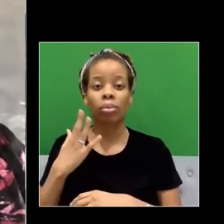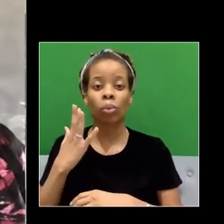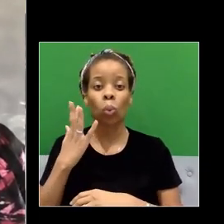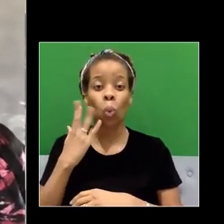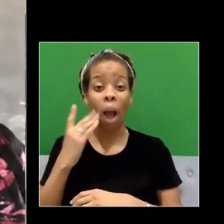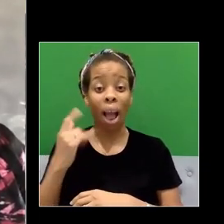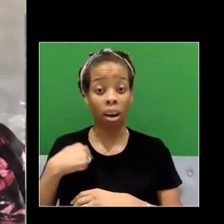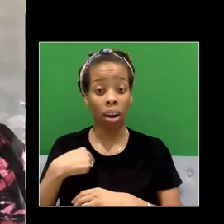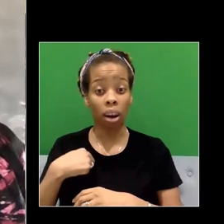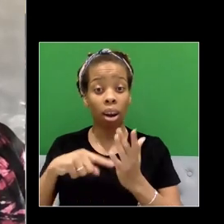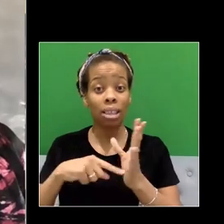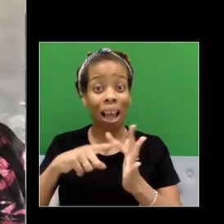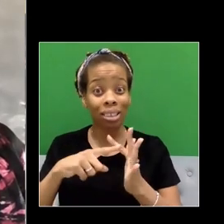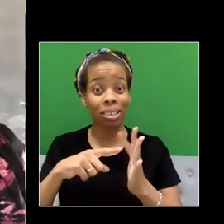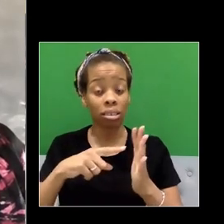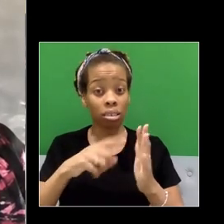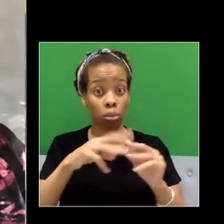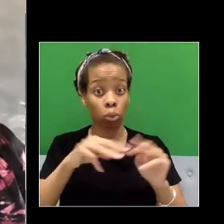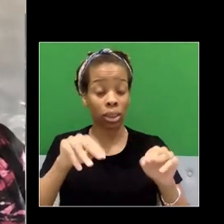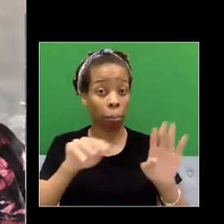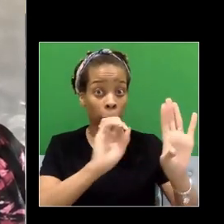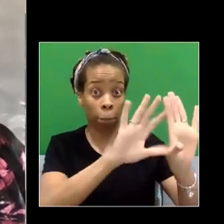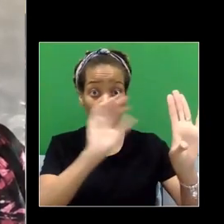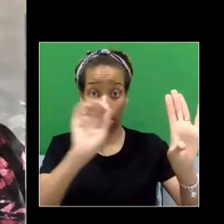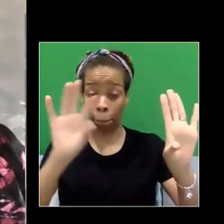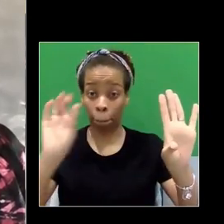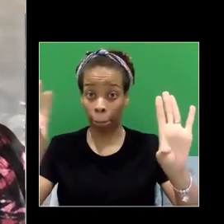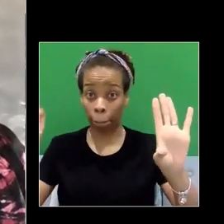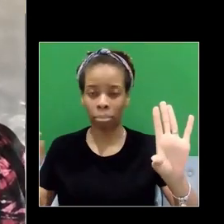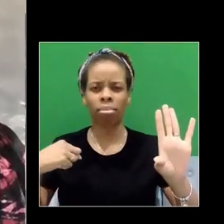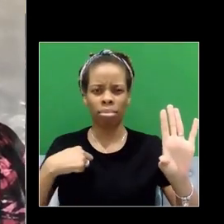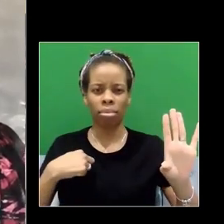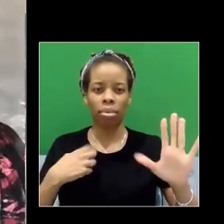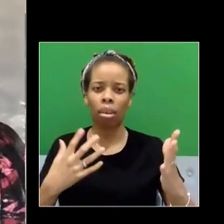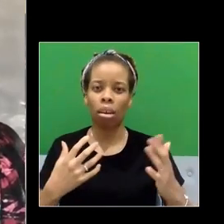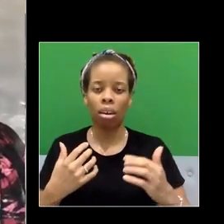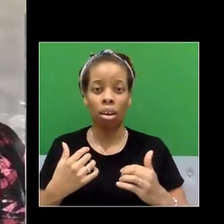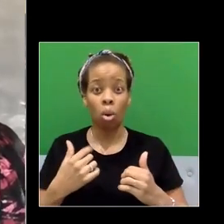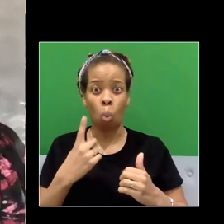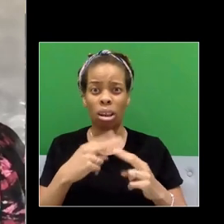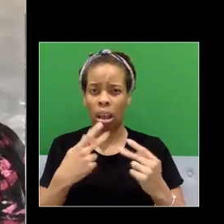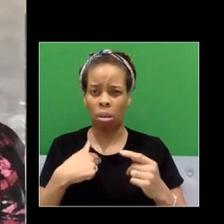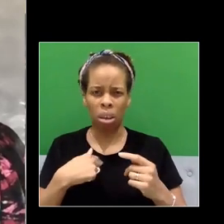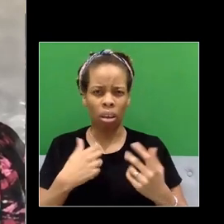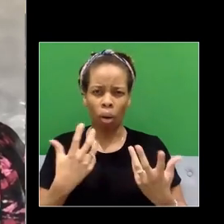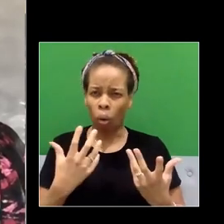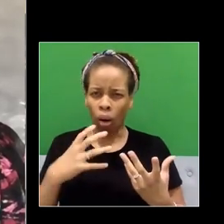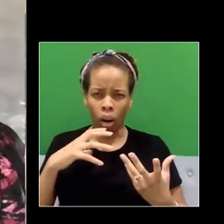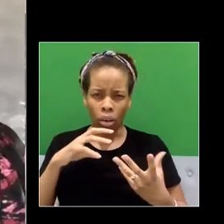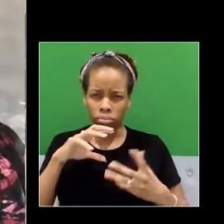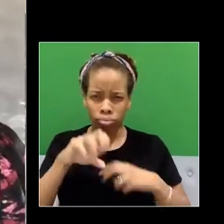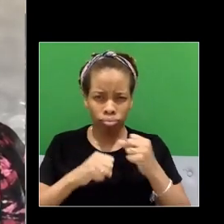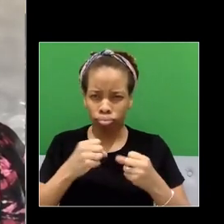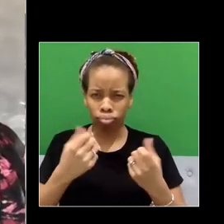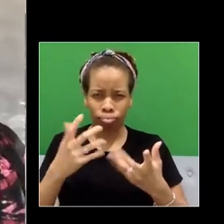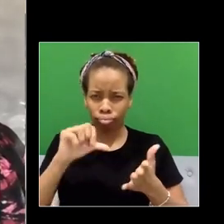when I've made them, looking at them in isolation after a very long angry day, I thought, this is crap, this is rubbish,